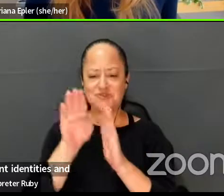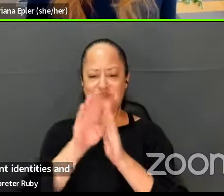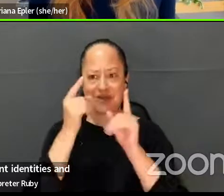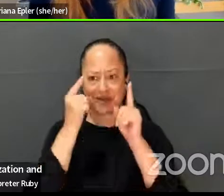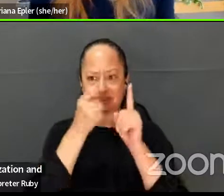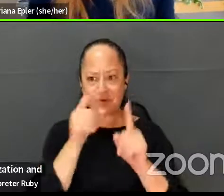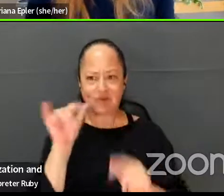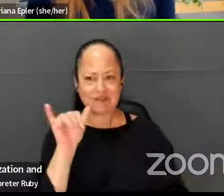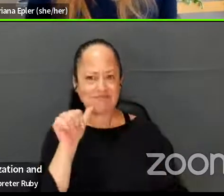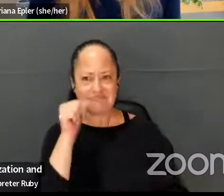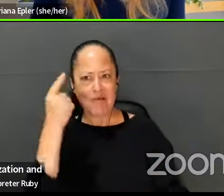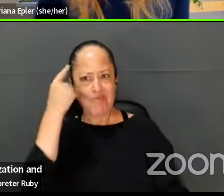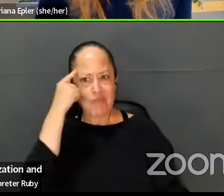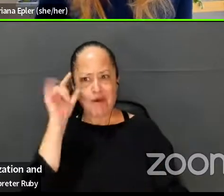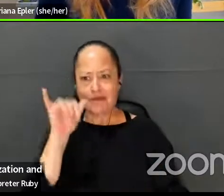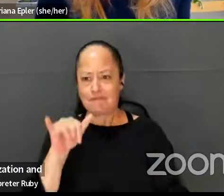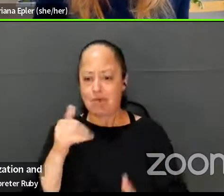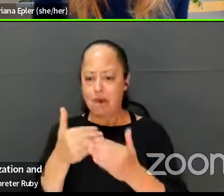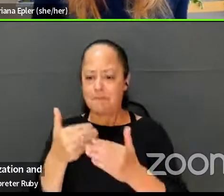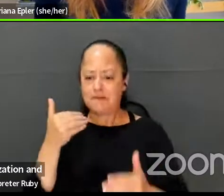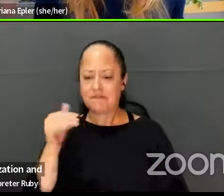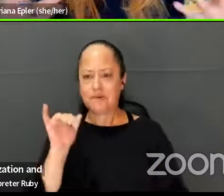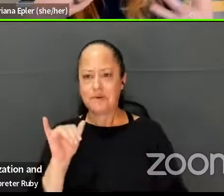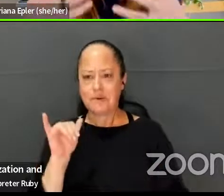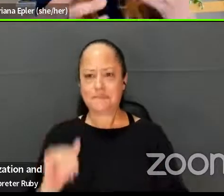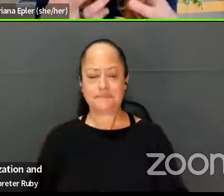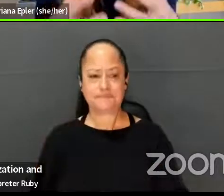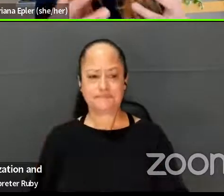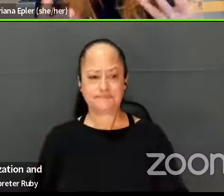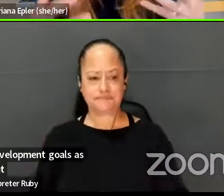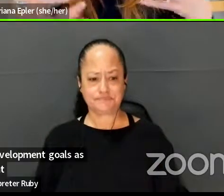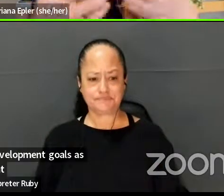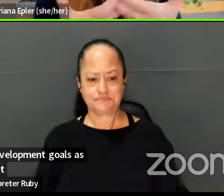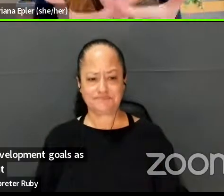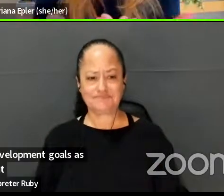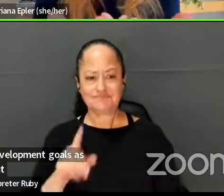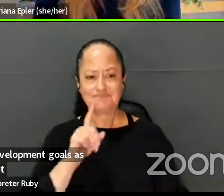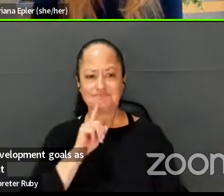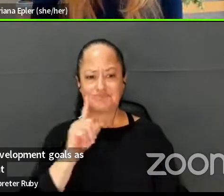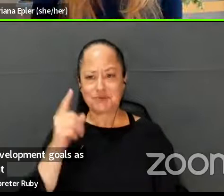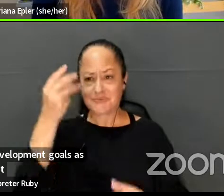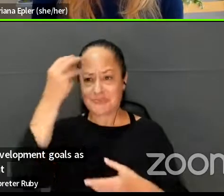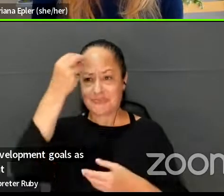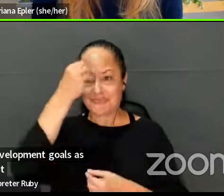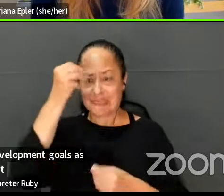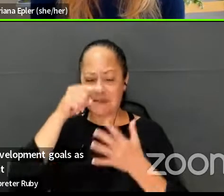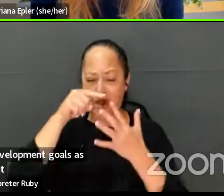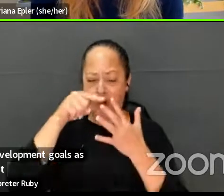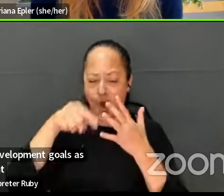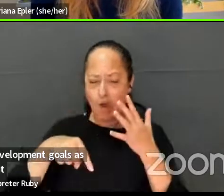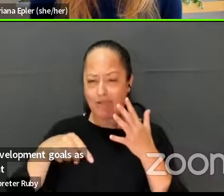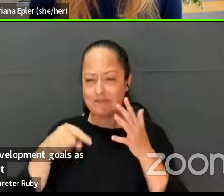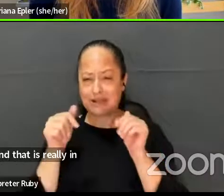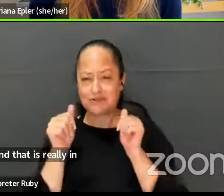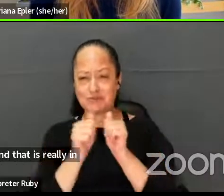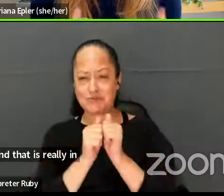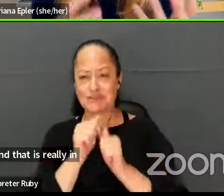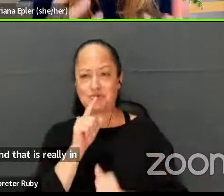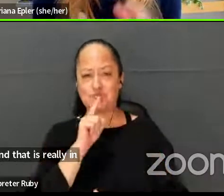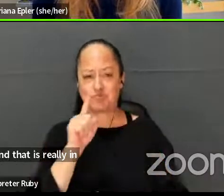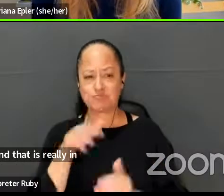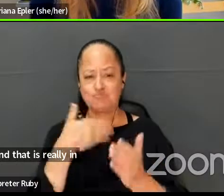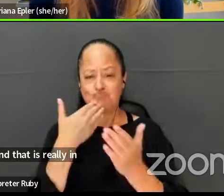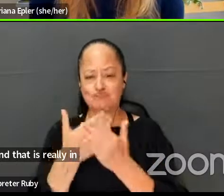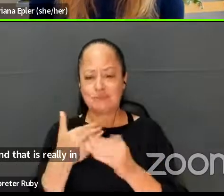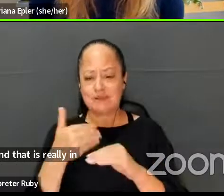well. I hadn't really thought about that before. And that is really in thinking about all of that together, that we really get to the next